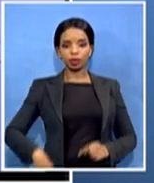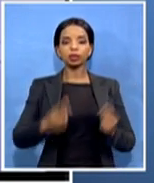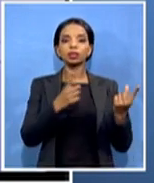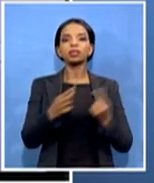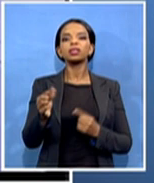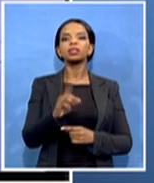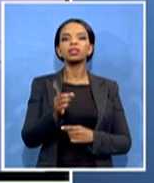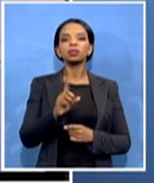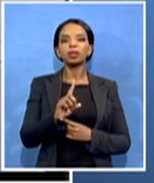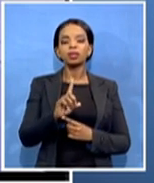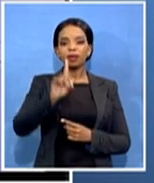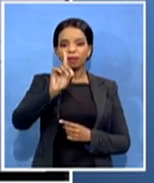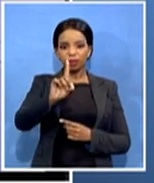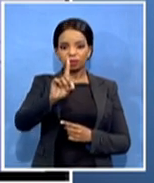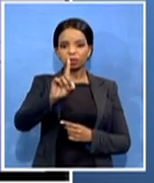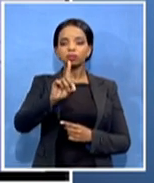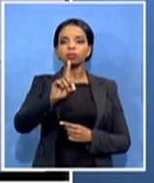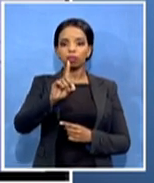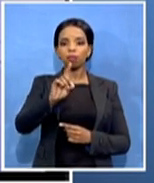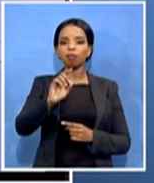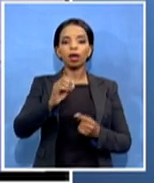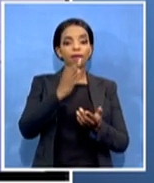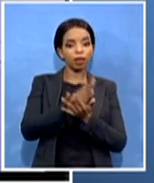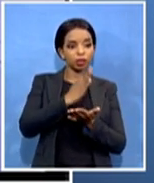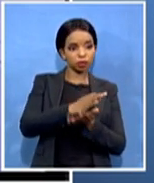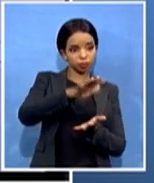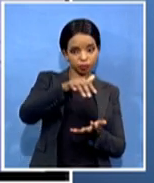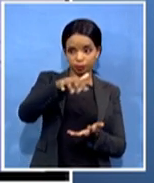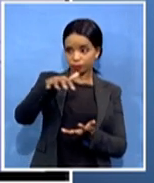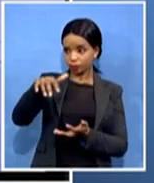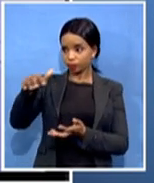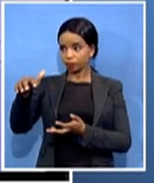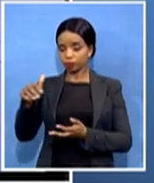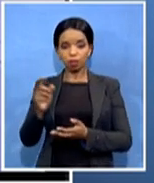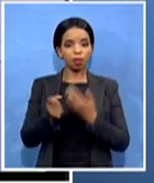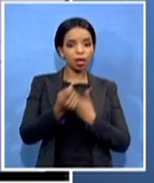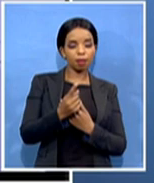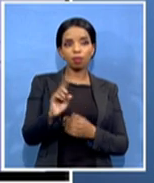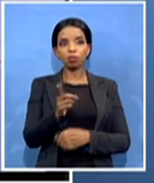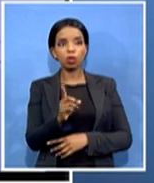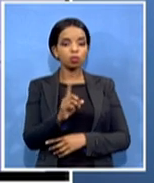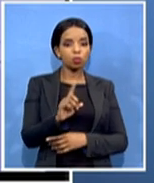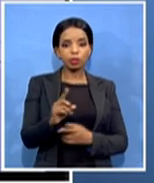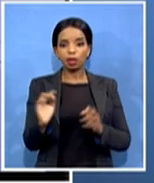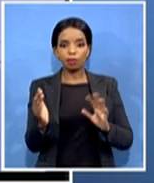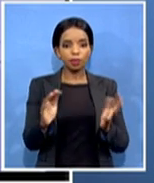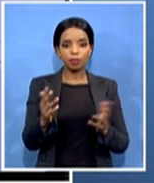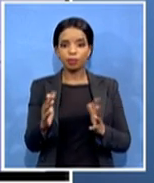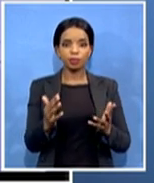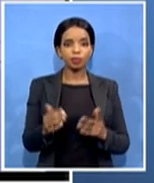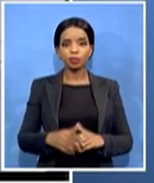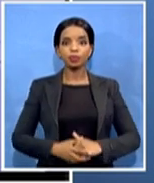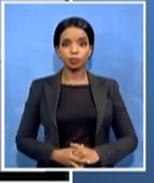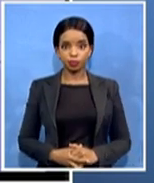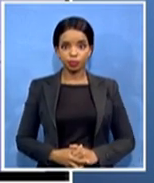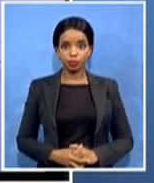the facts around what has actually transpired. And we believe that once the